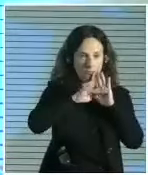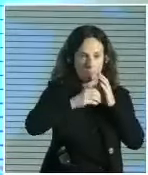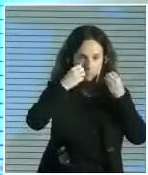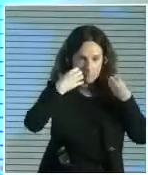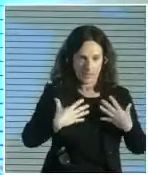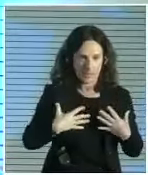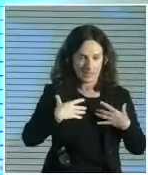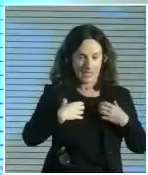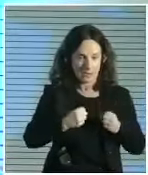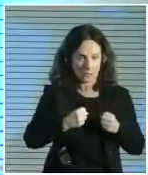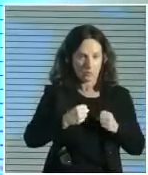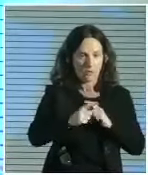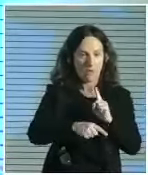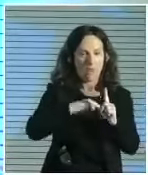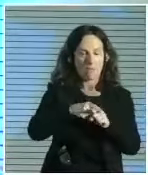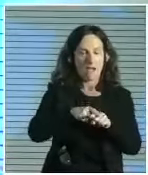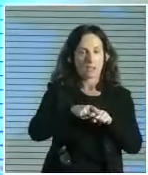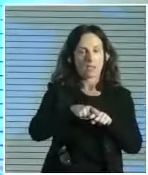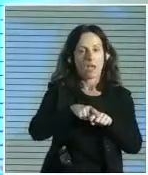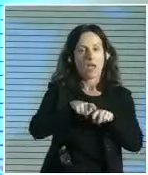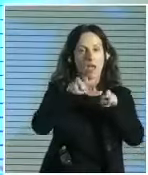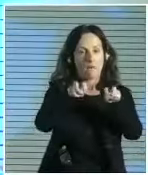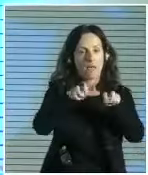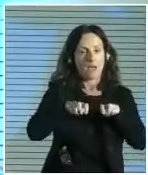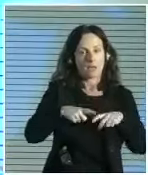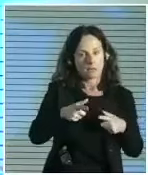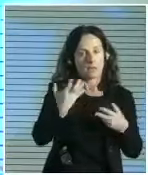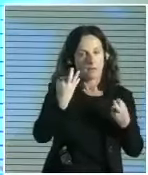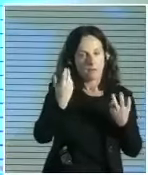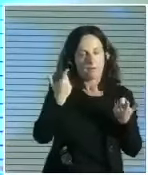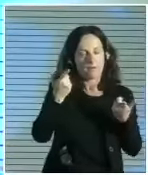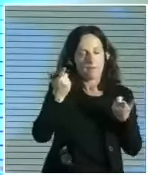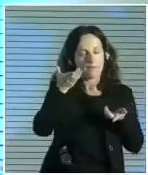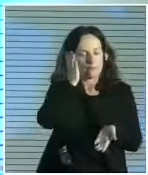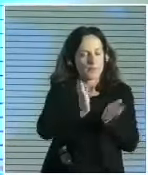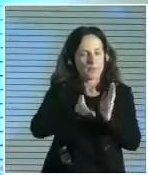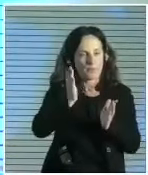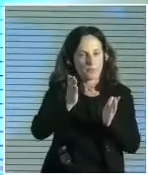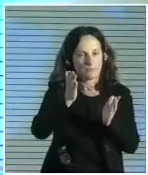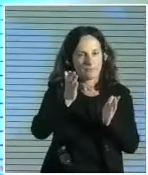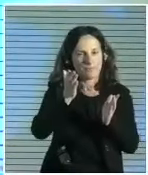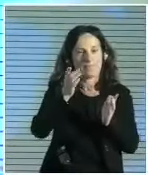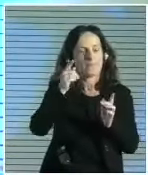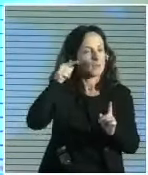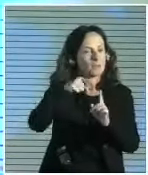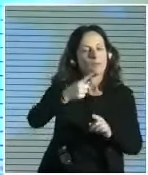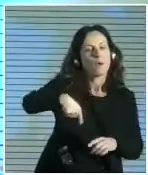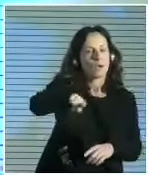passengers to accept to use refillable water bottles and